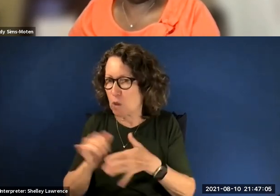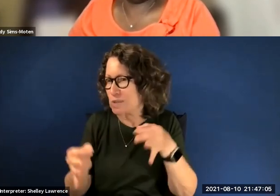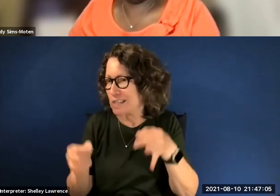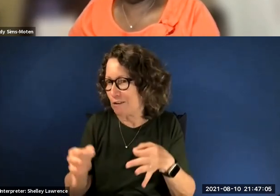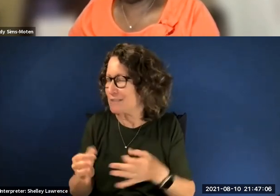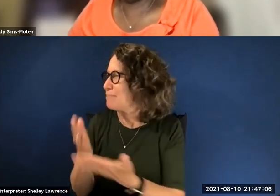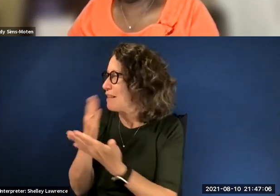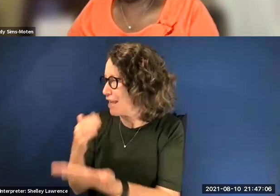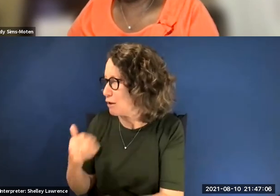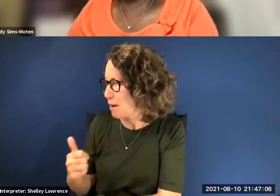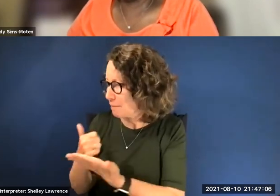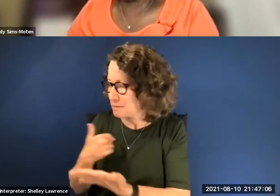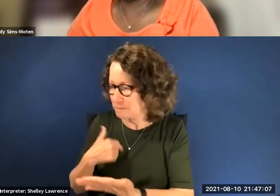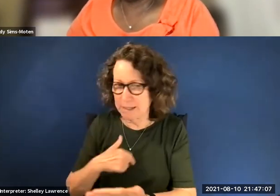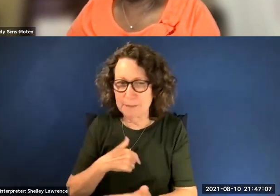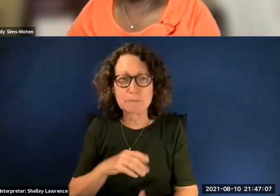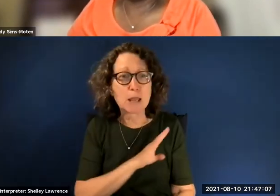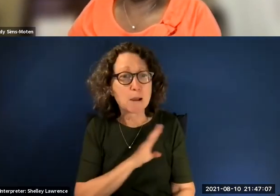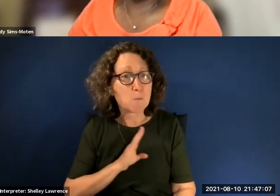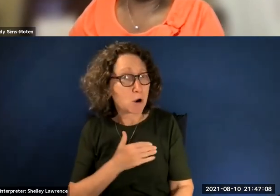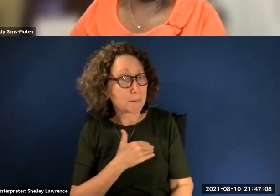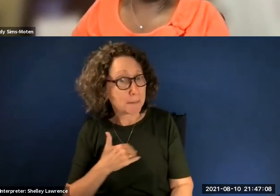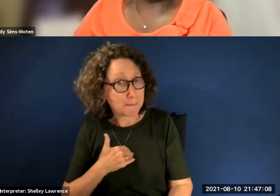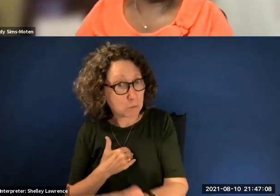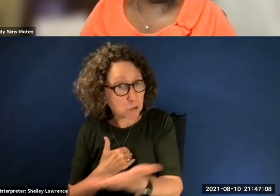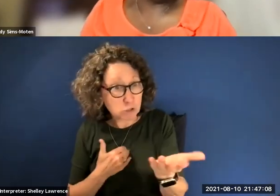Thanks, that's really helpful. Board members, are there any